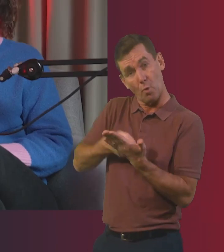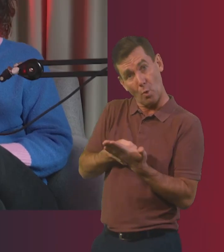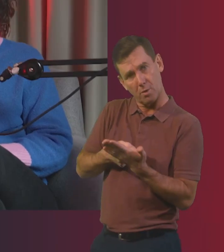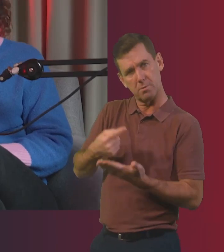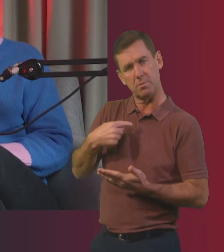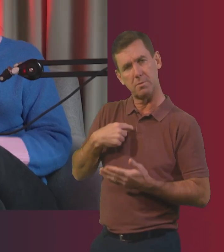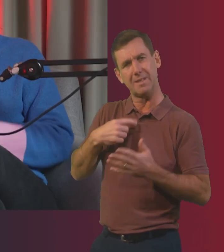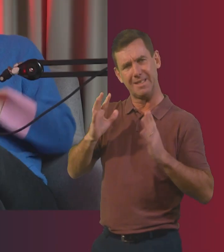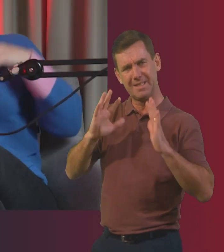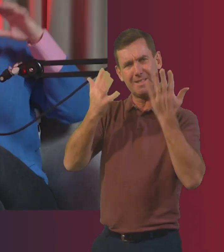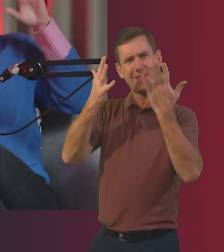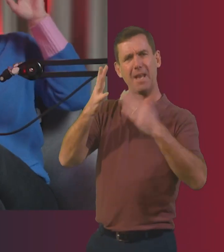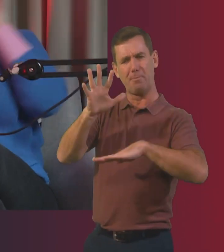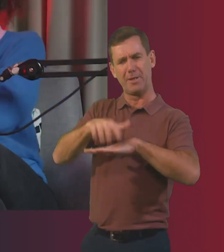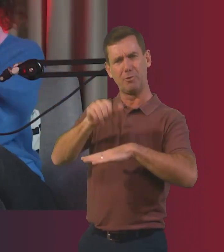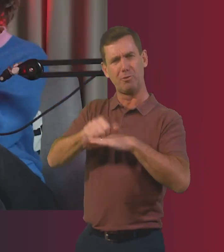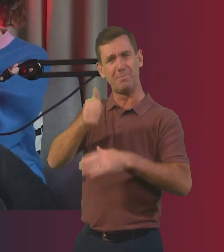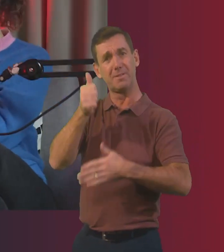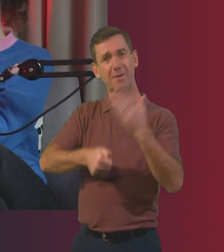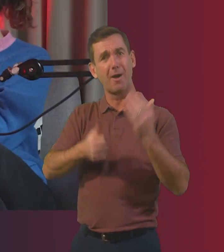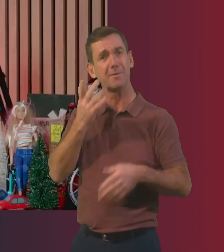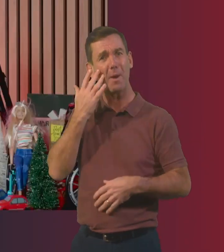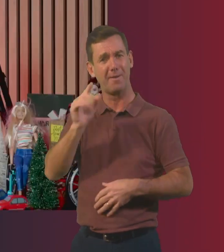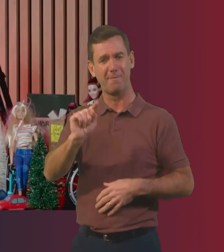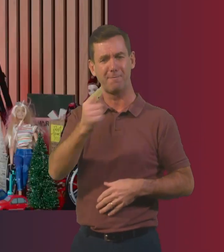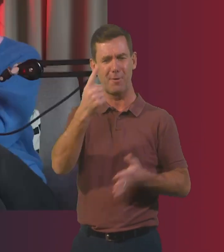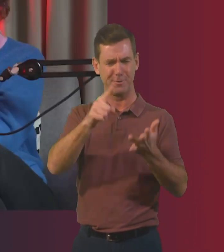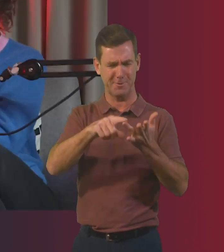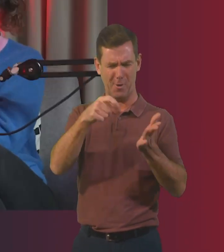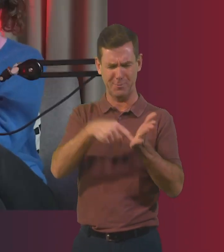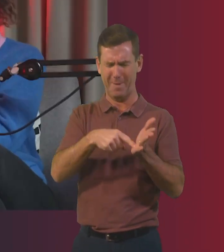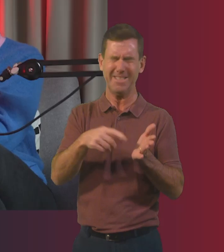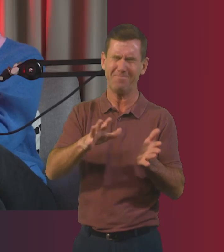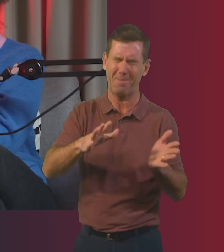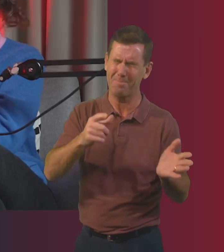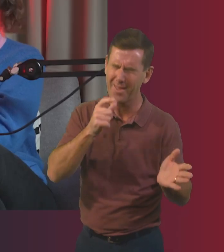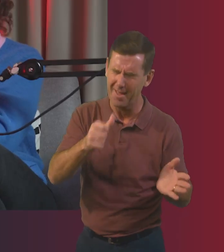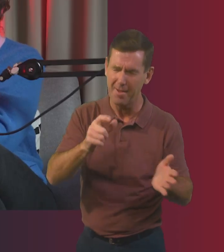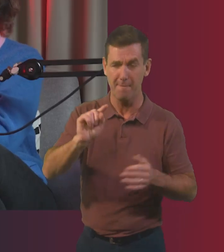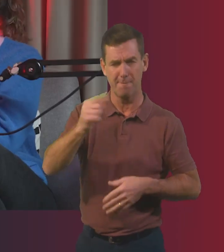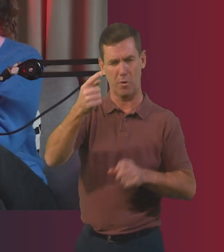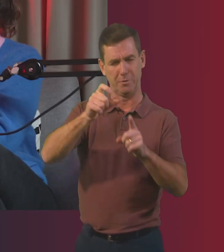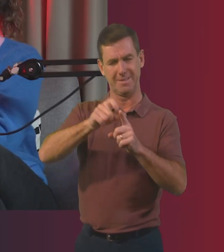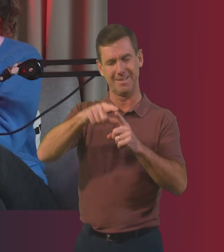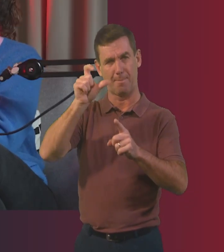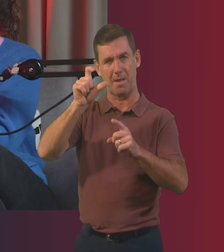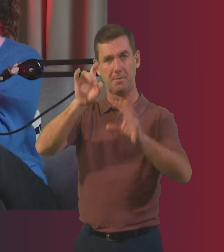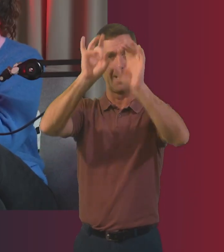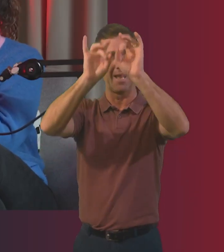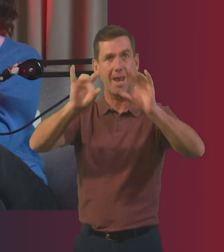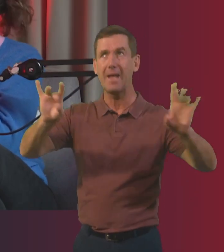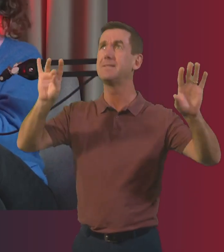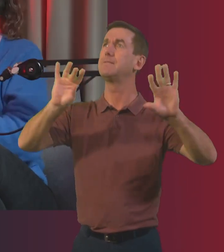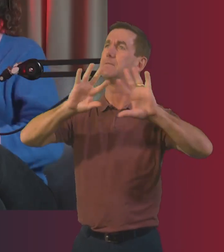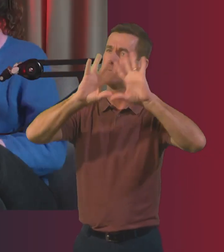1st of October. 1st of December comes round. December. No That's mince good. pies, no lights, nothing. And then